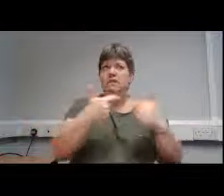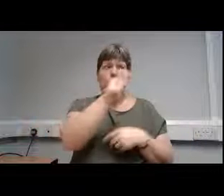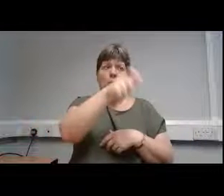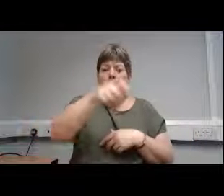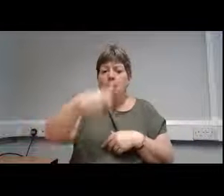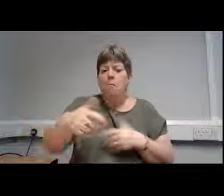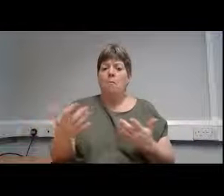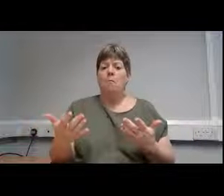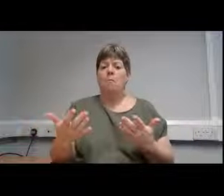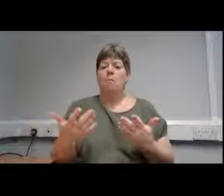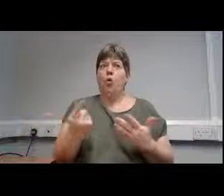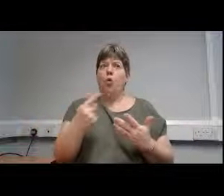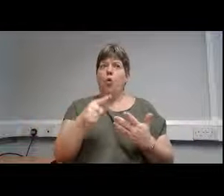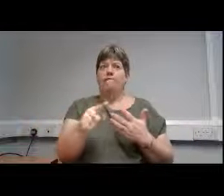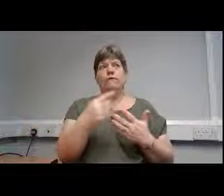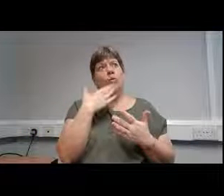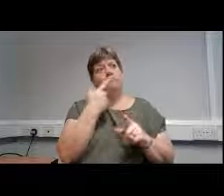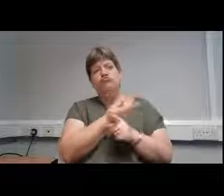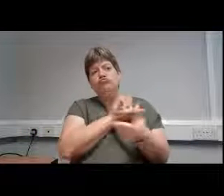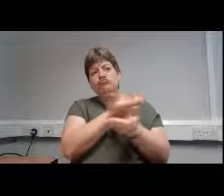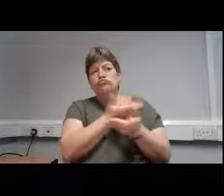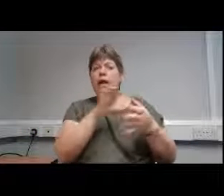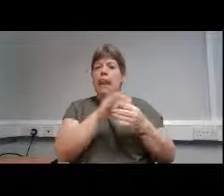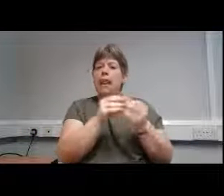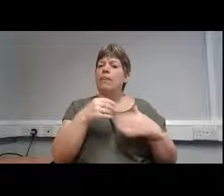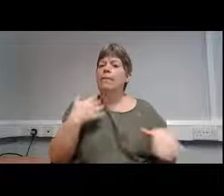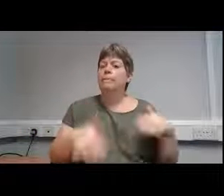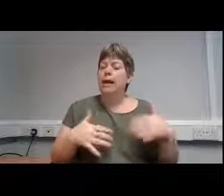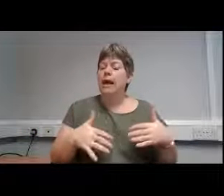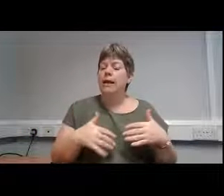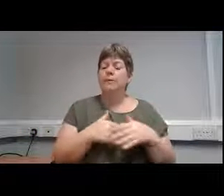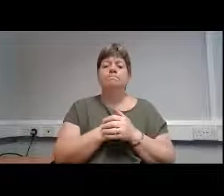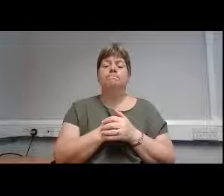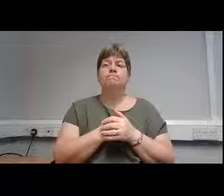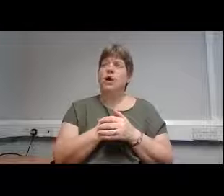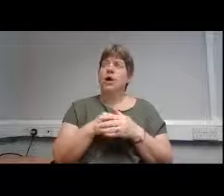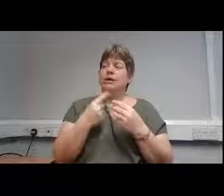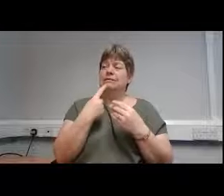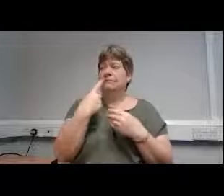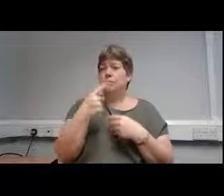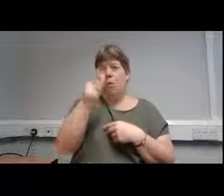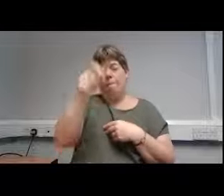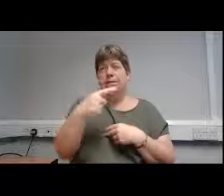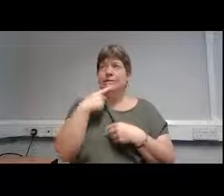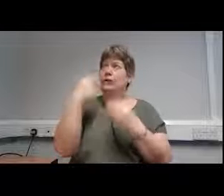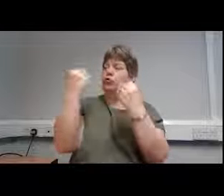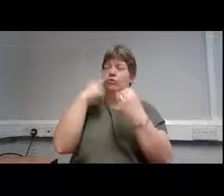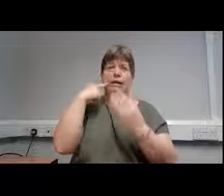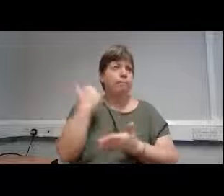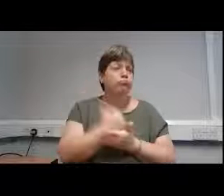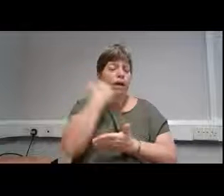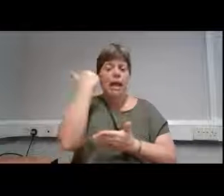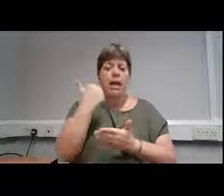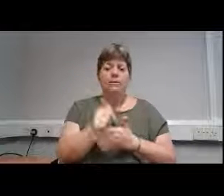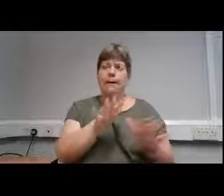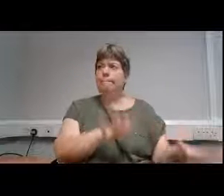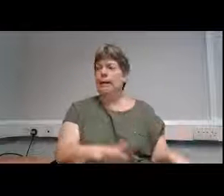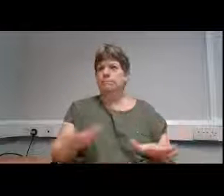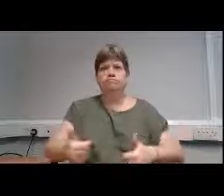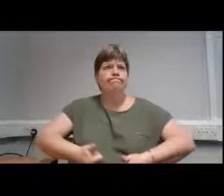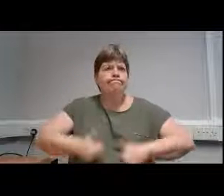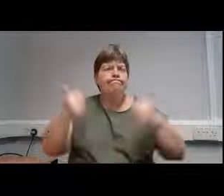people in those conversations around pain. The training was brilliant. One person said the pace flowed really well.